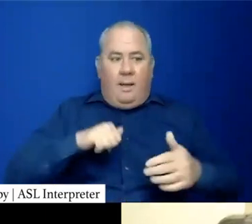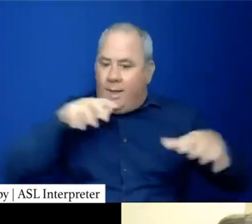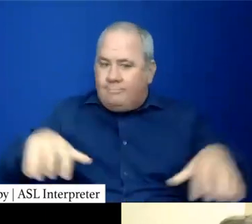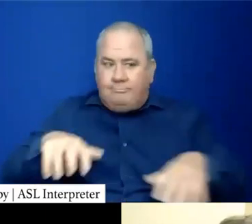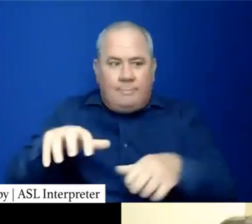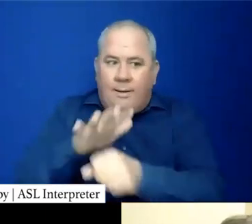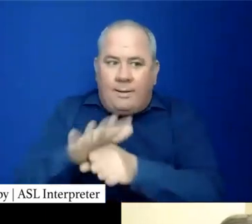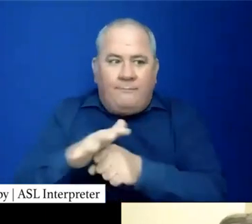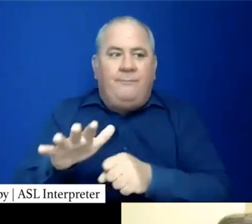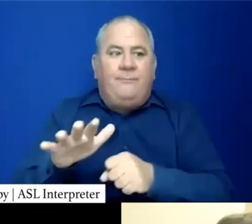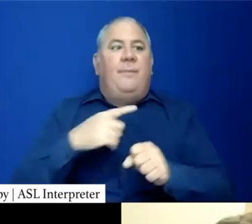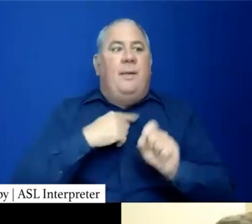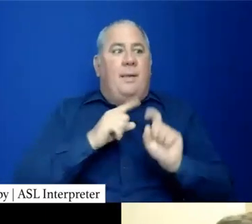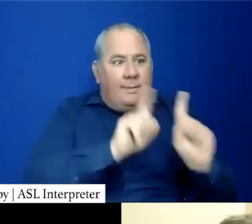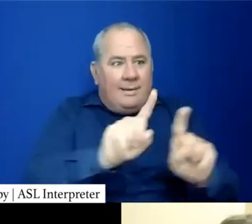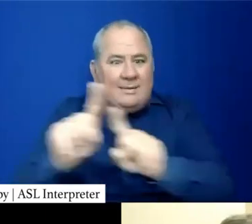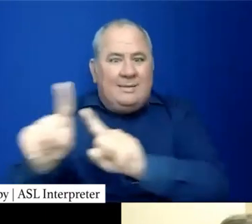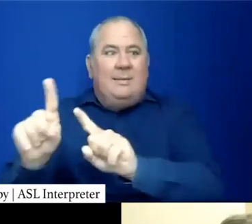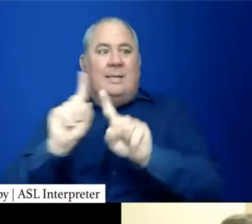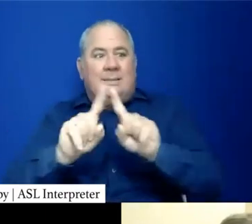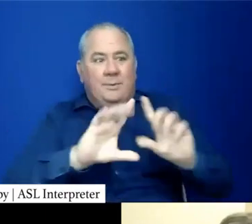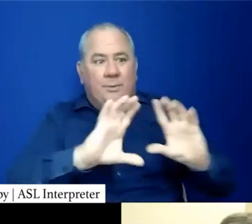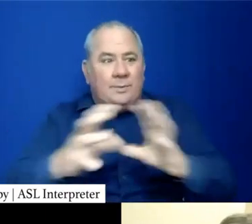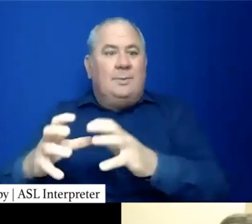enough meetings or shouted loud enough at enough of them